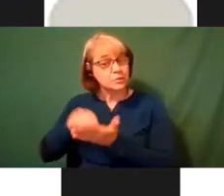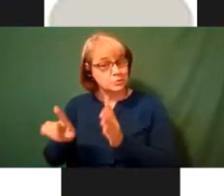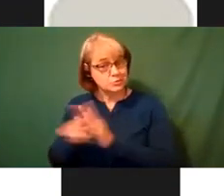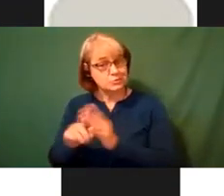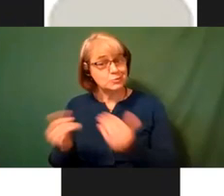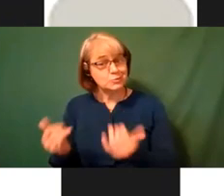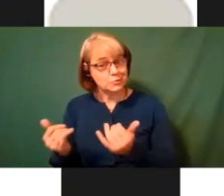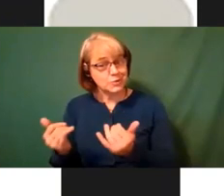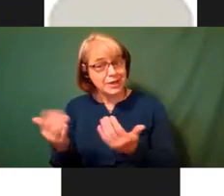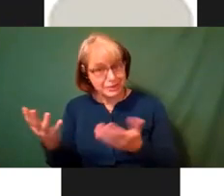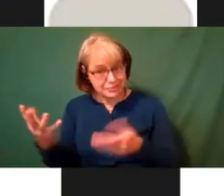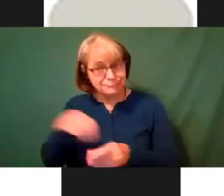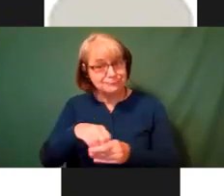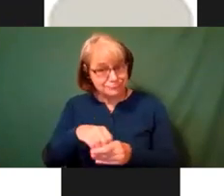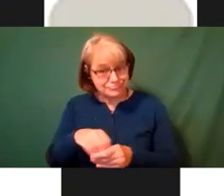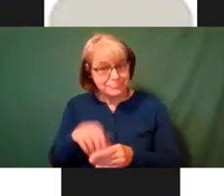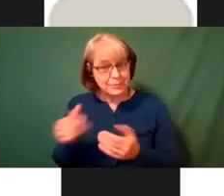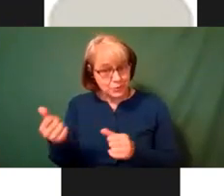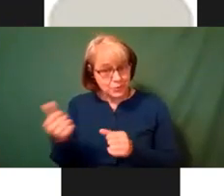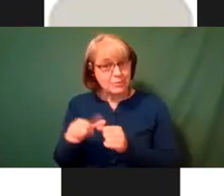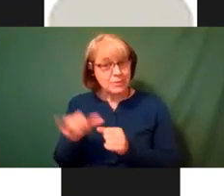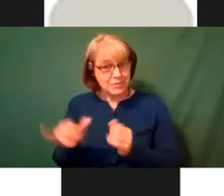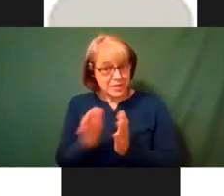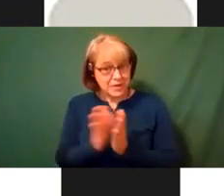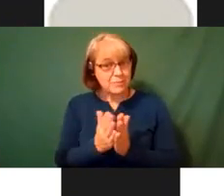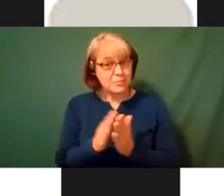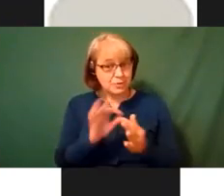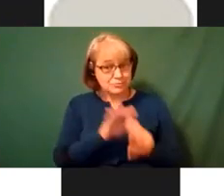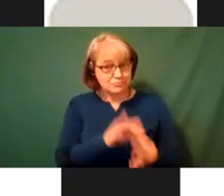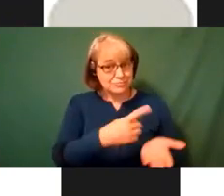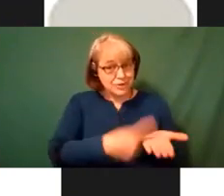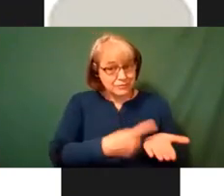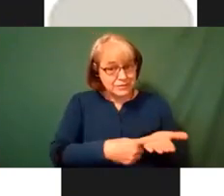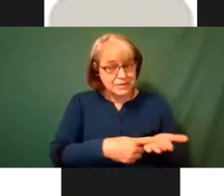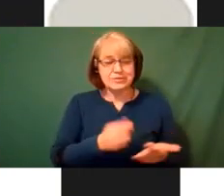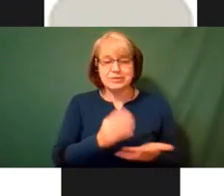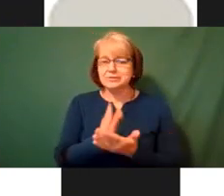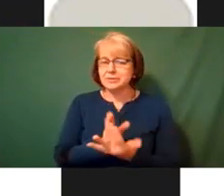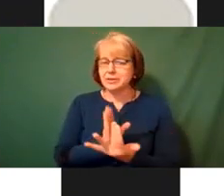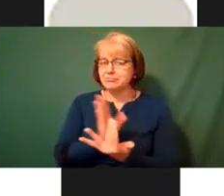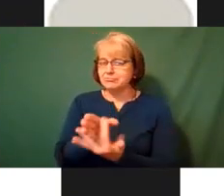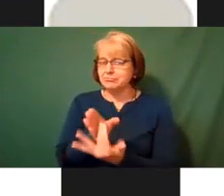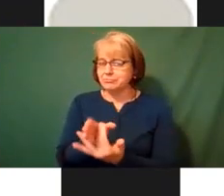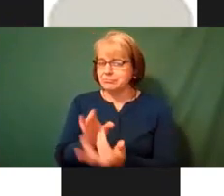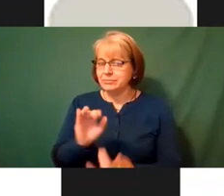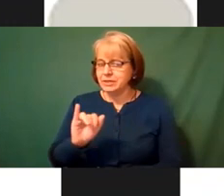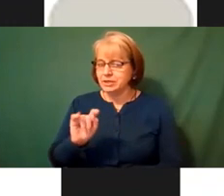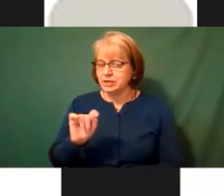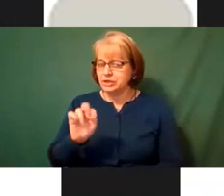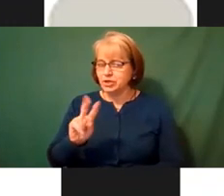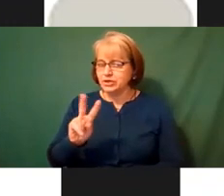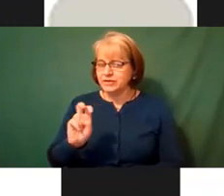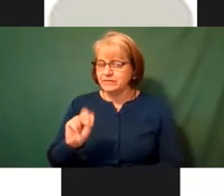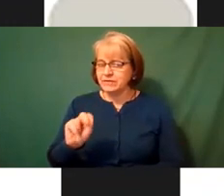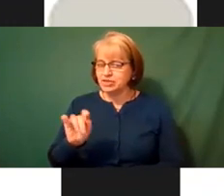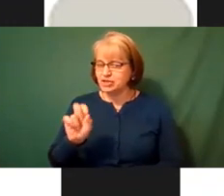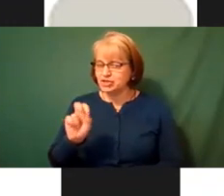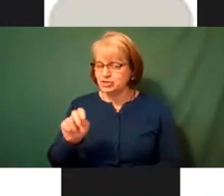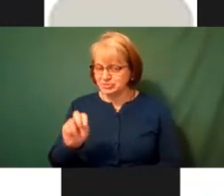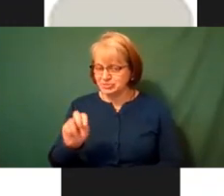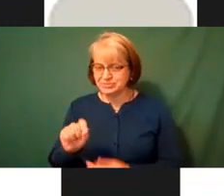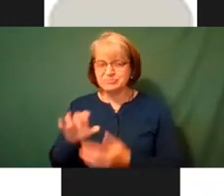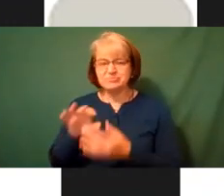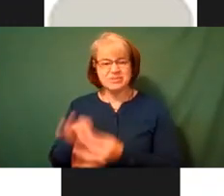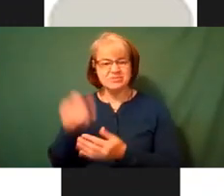who may remember the conversations and interventions about people of African descent and